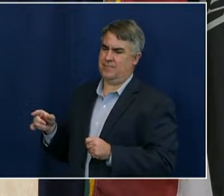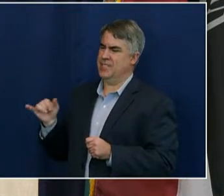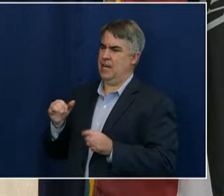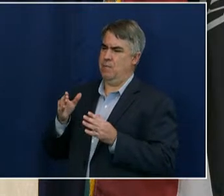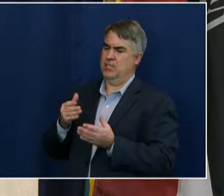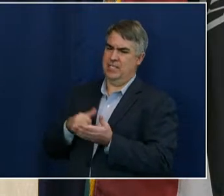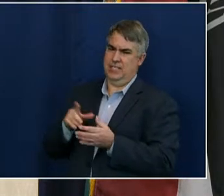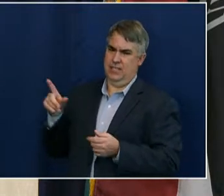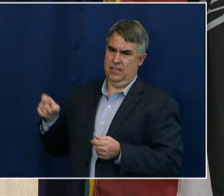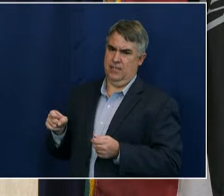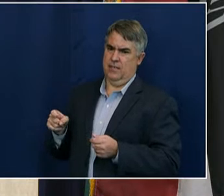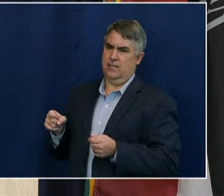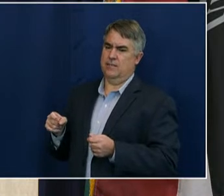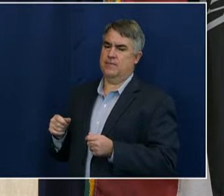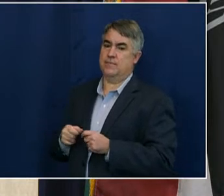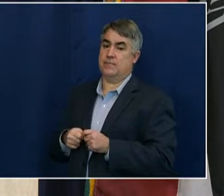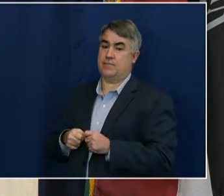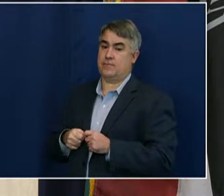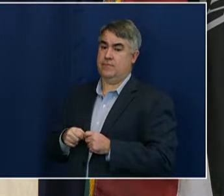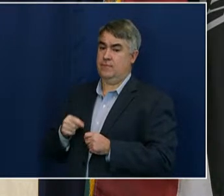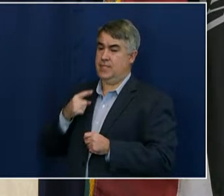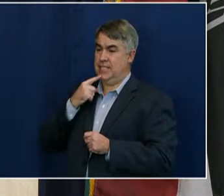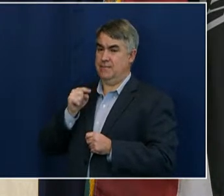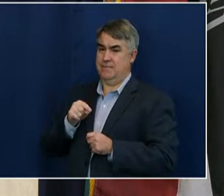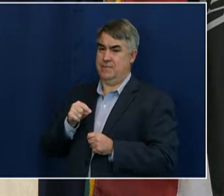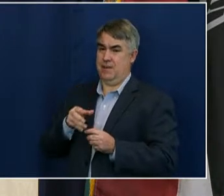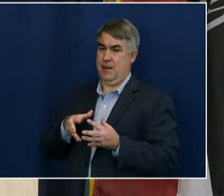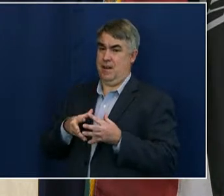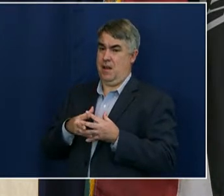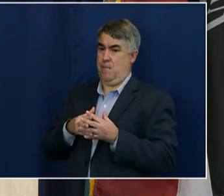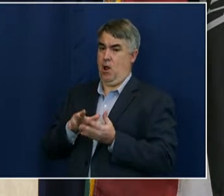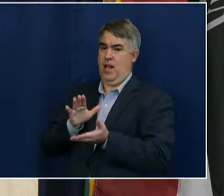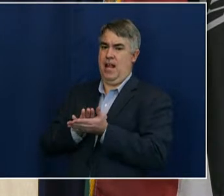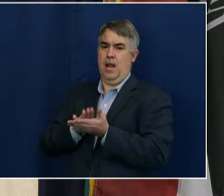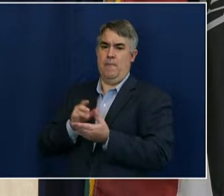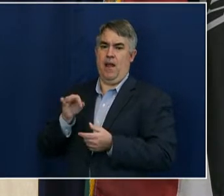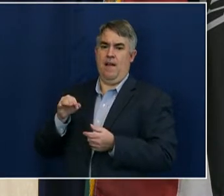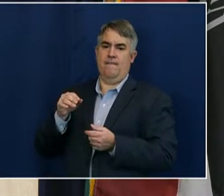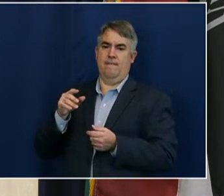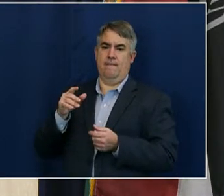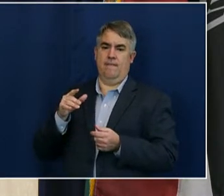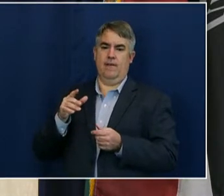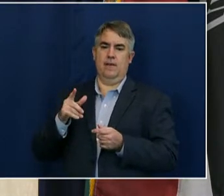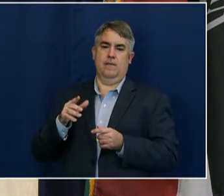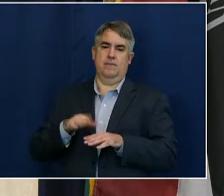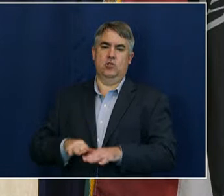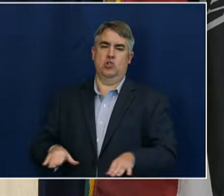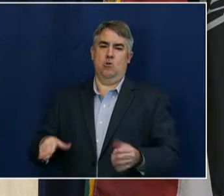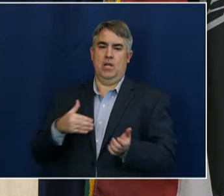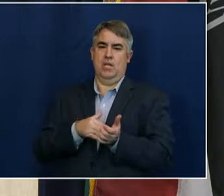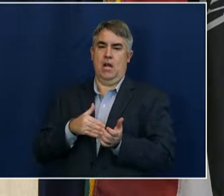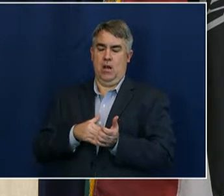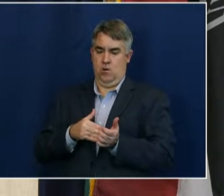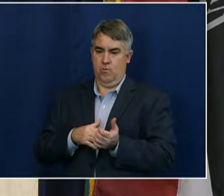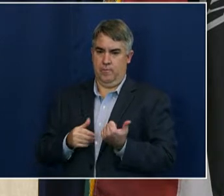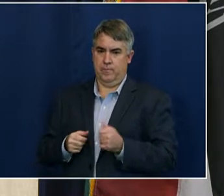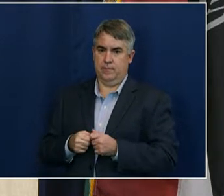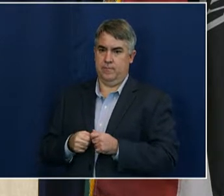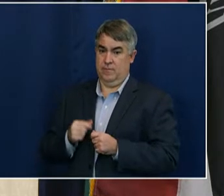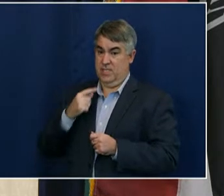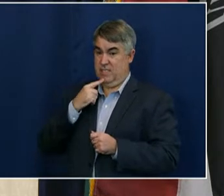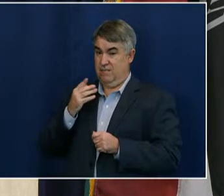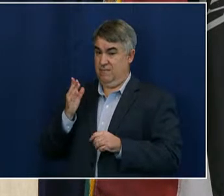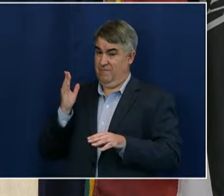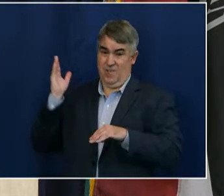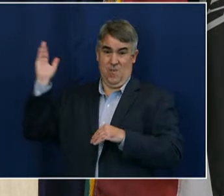the American Academy of Pediatrics reported that there was a 16% increase in COVID cases in kids last week.